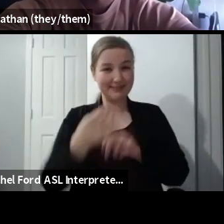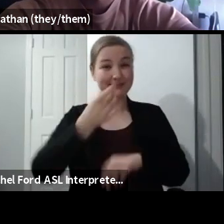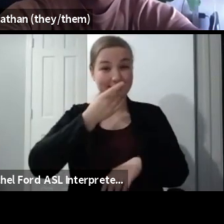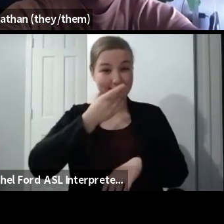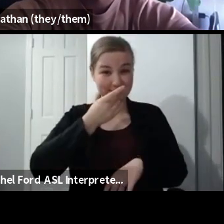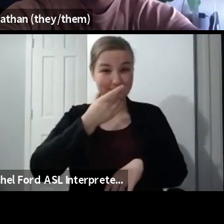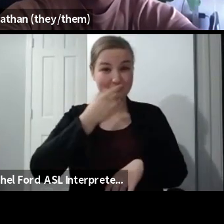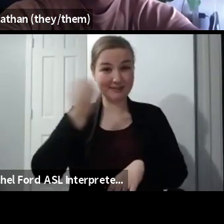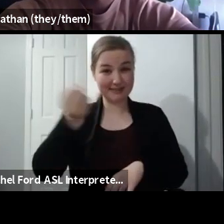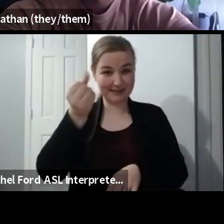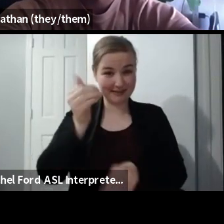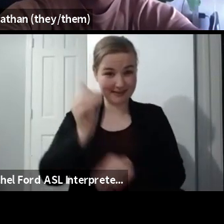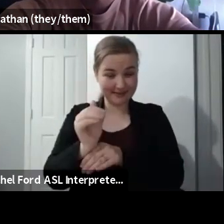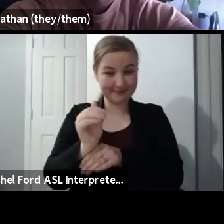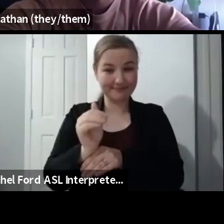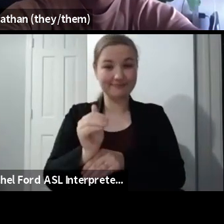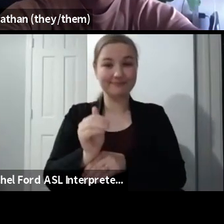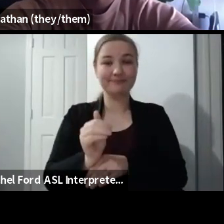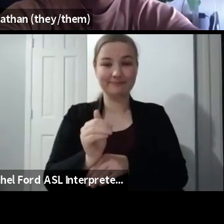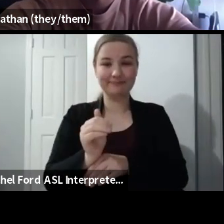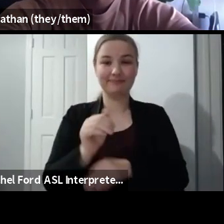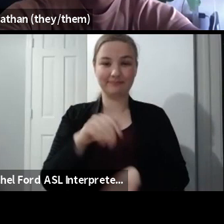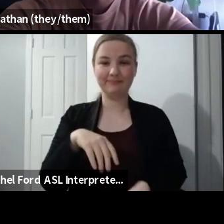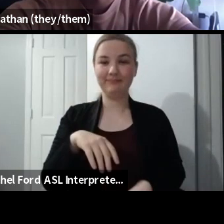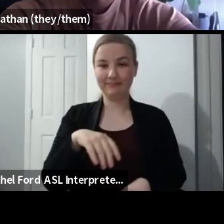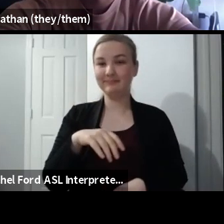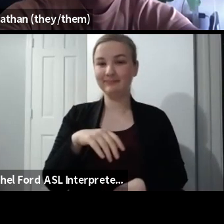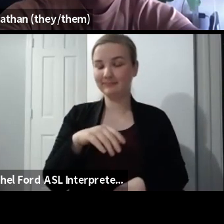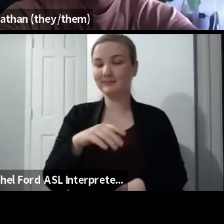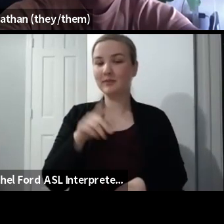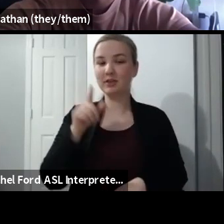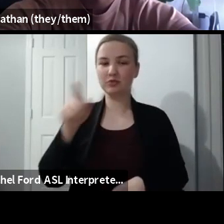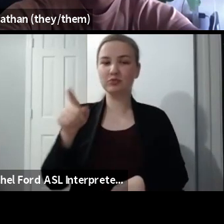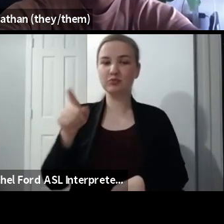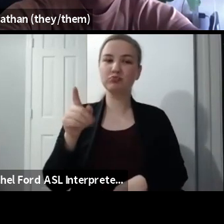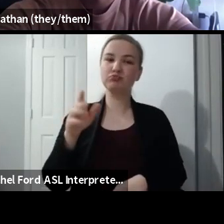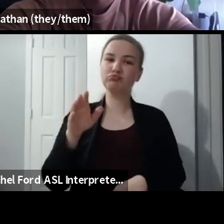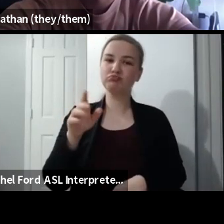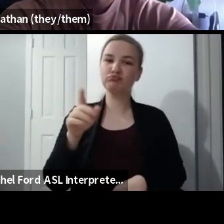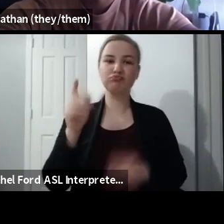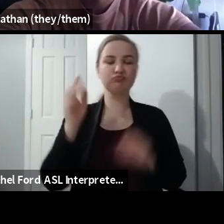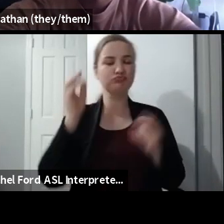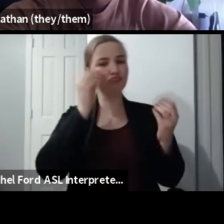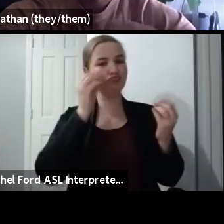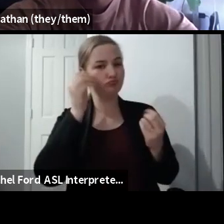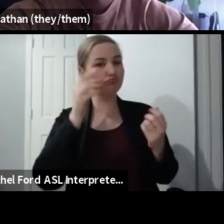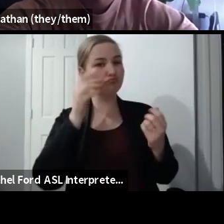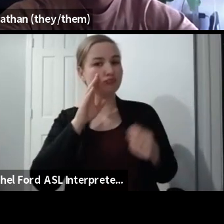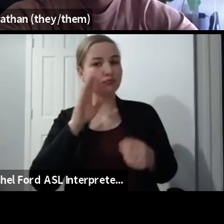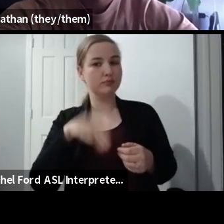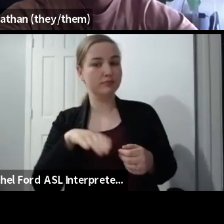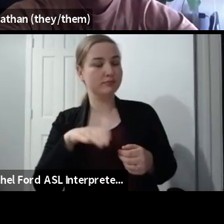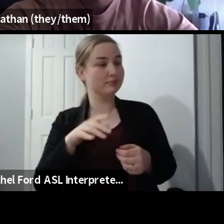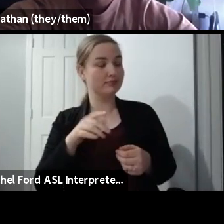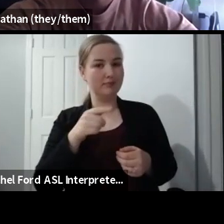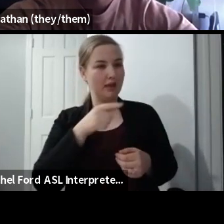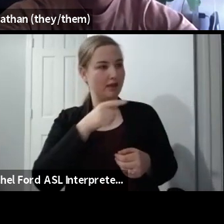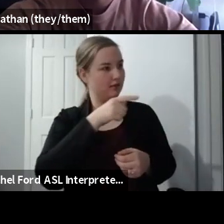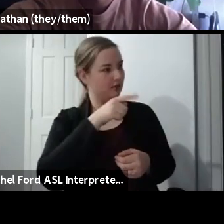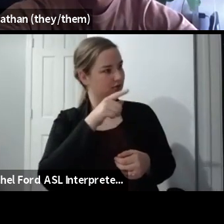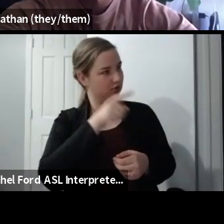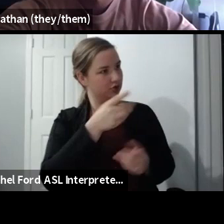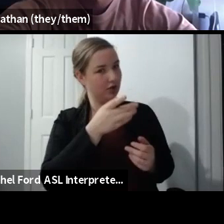and she reflected on how when I made a salad the other day and brought it to the beach, she's like, don't you use any salt,